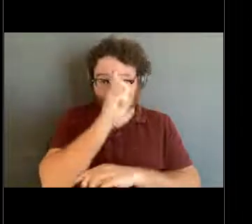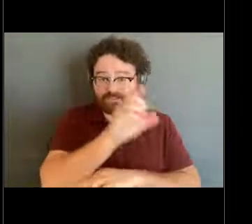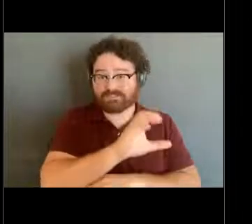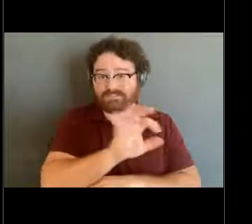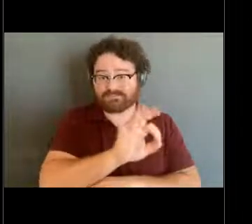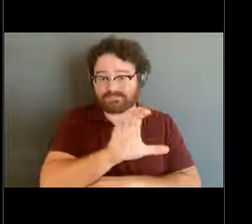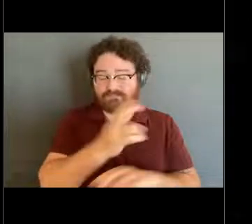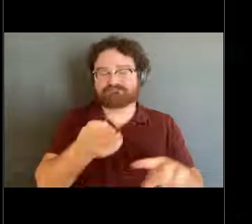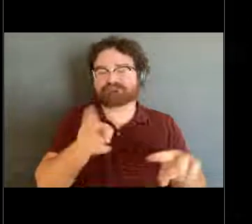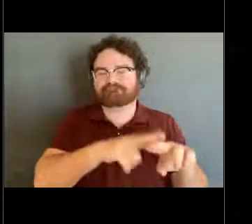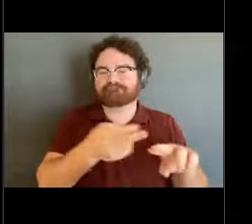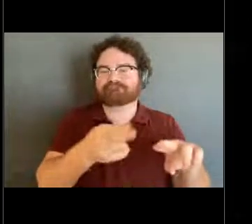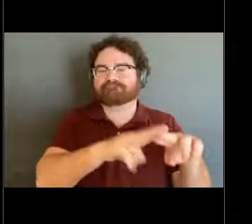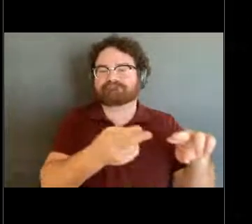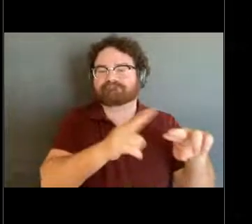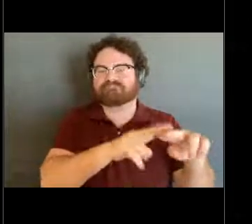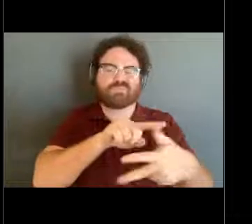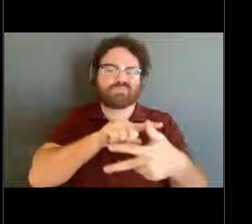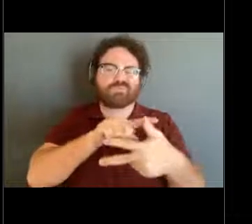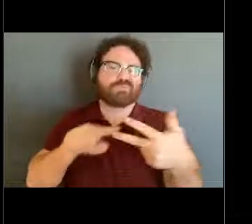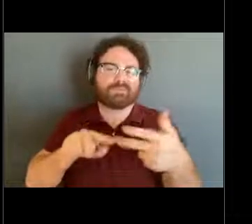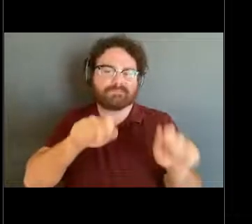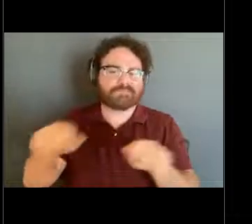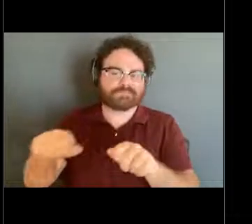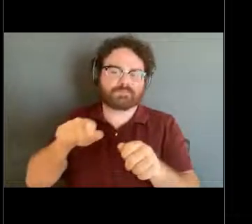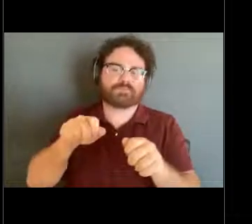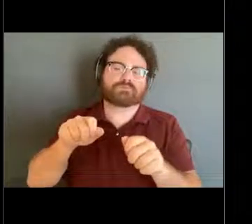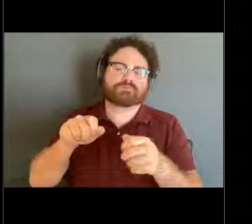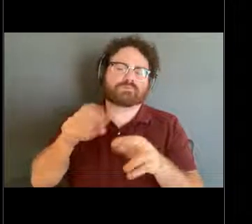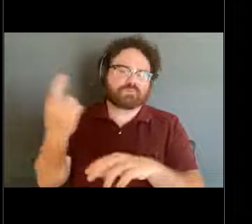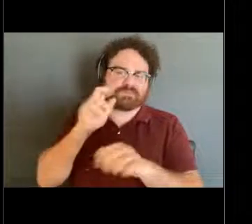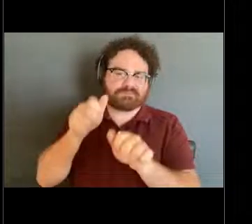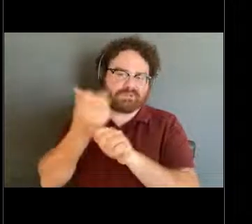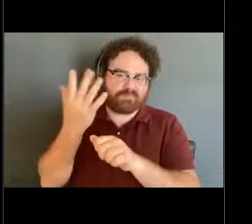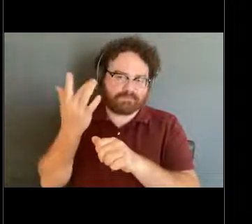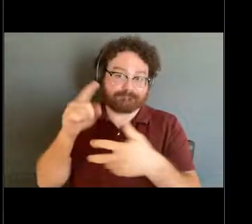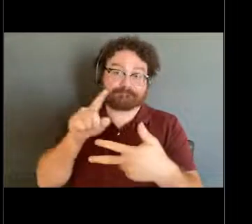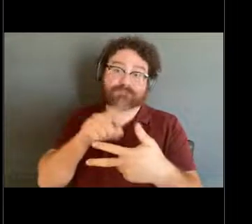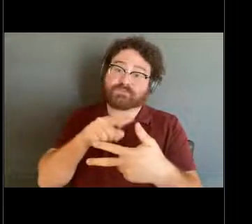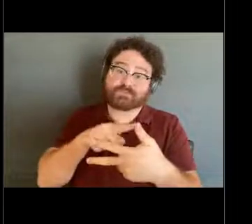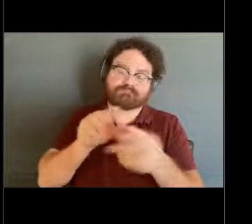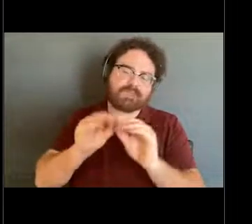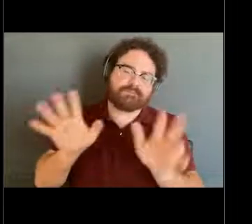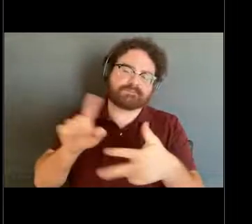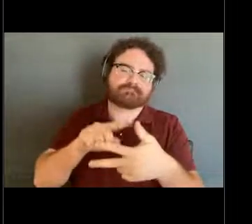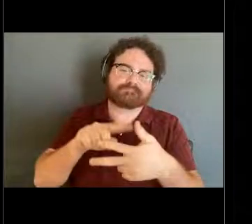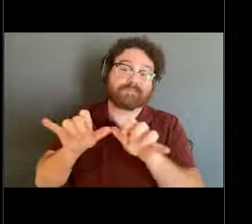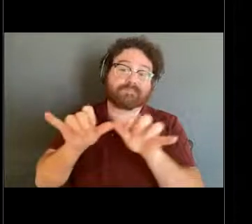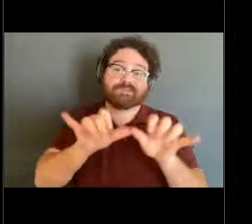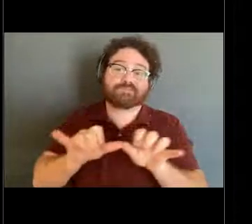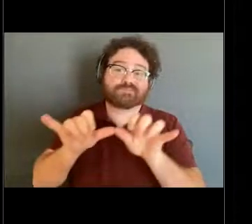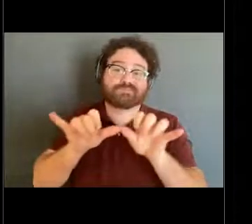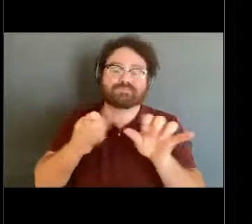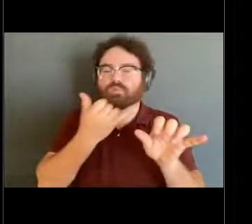possible alternative explanations that we needed to investigate. First one, the obvious one, that the measurements were just wrong.